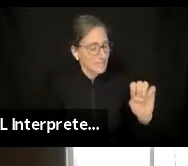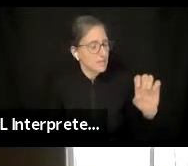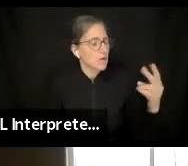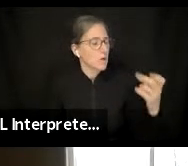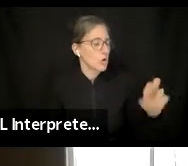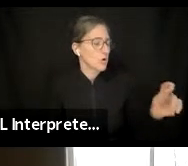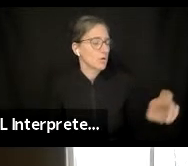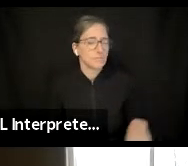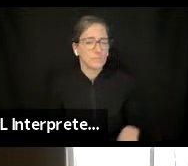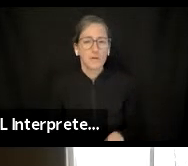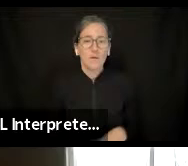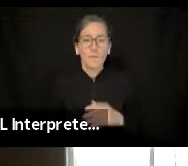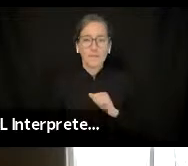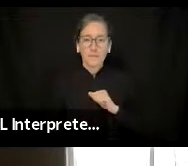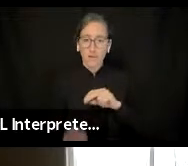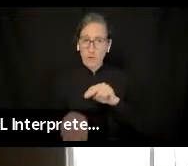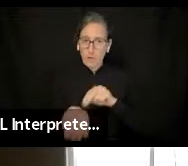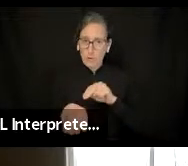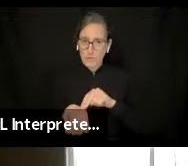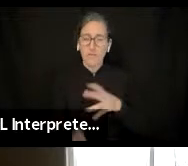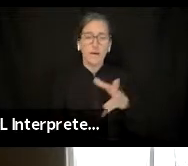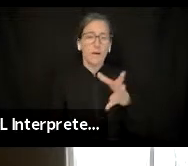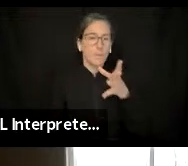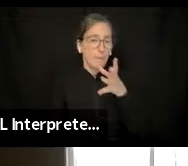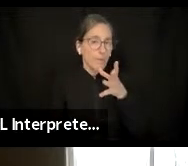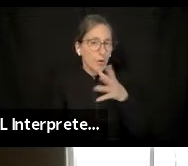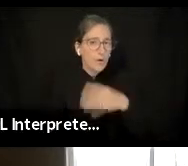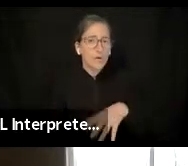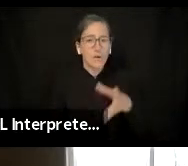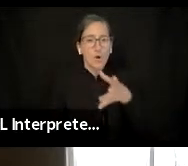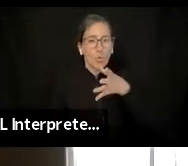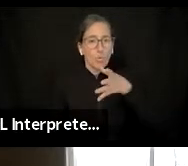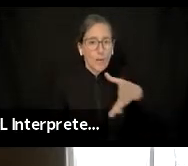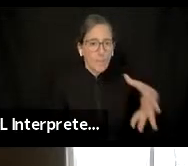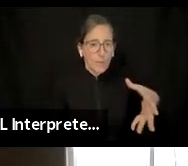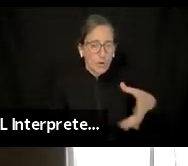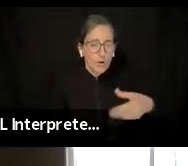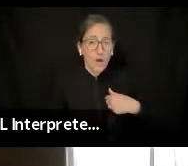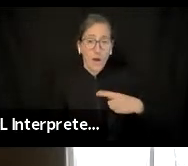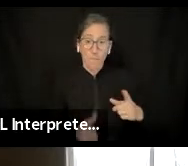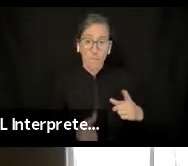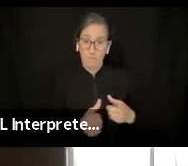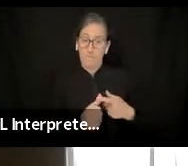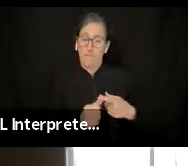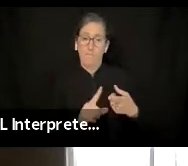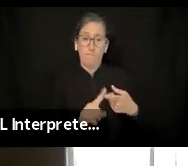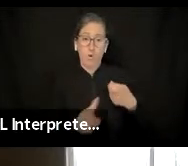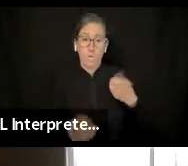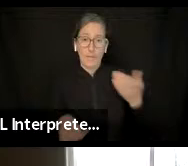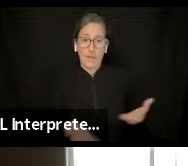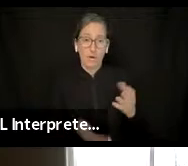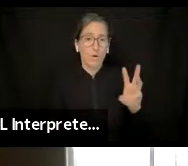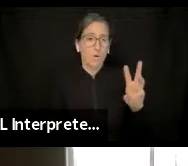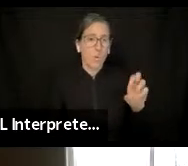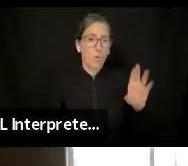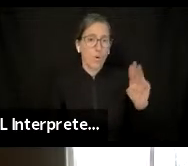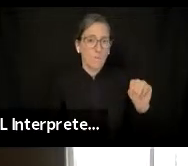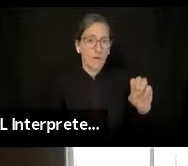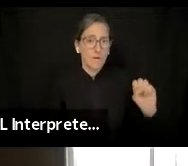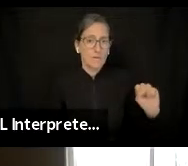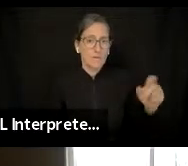nurse, a mother, a grandmother. I am originally from Warm Springs, have moved to Bend just